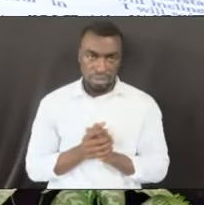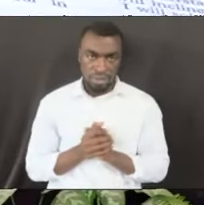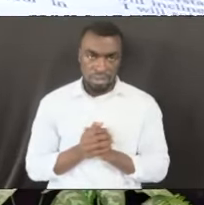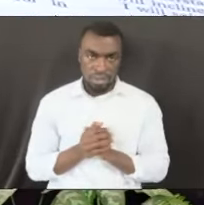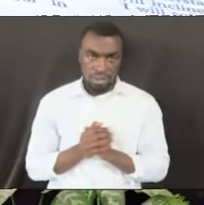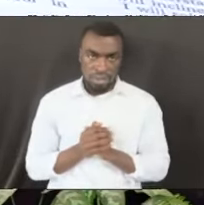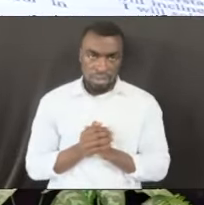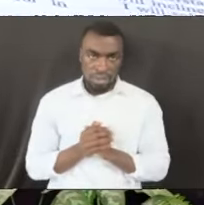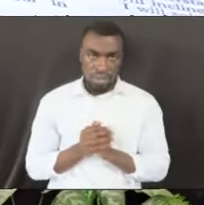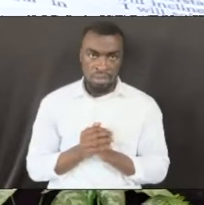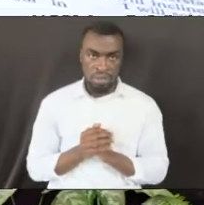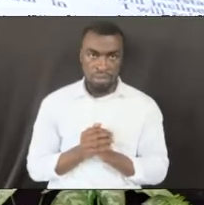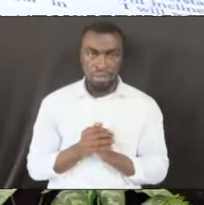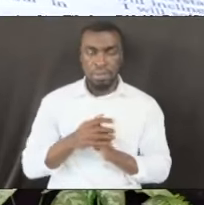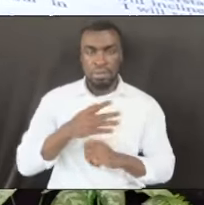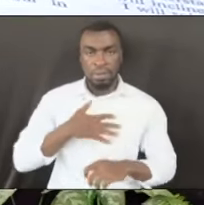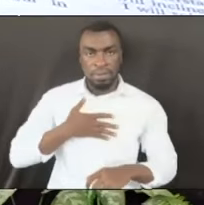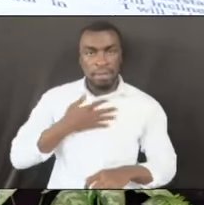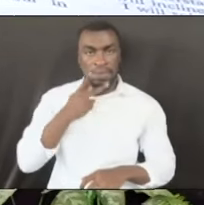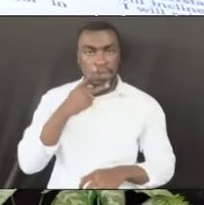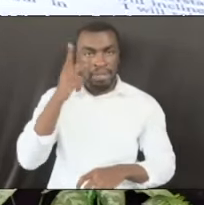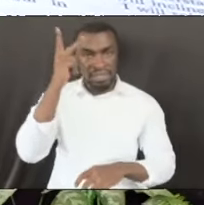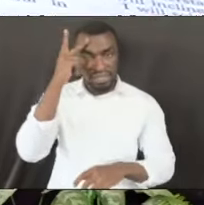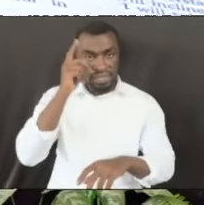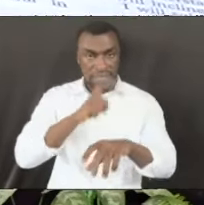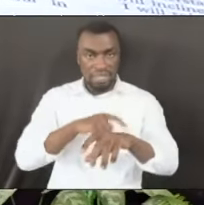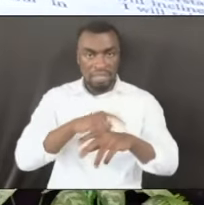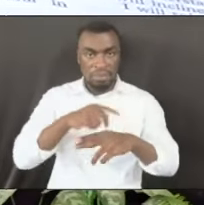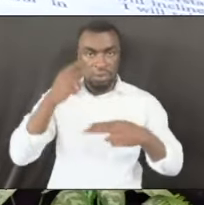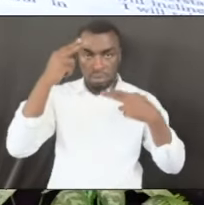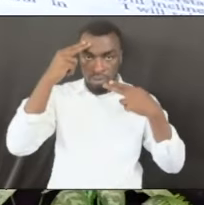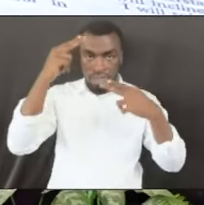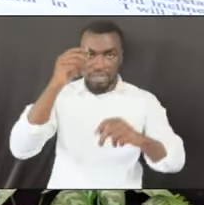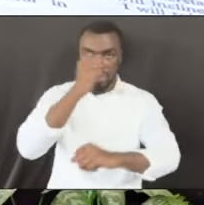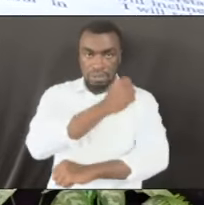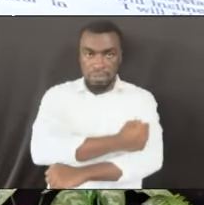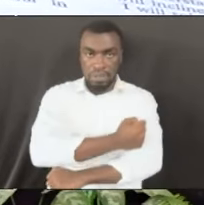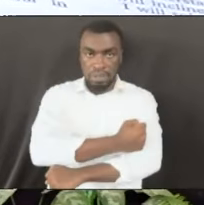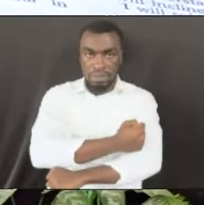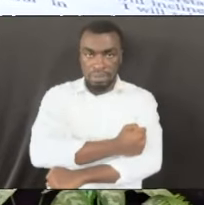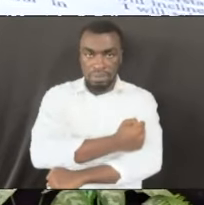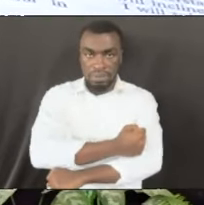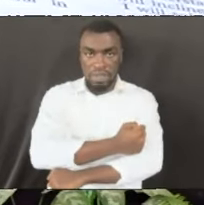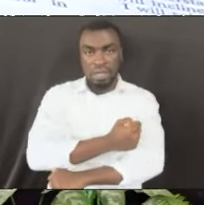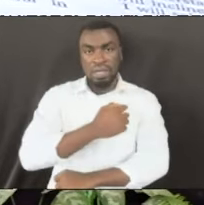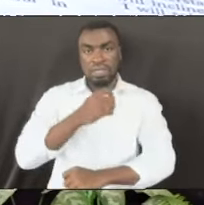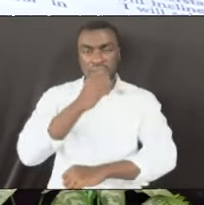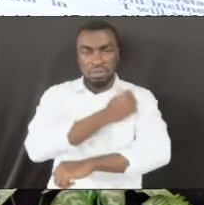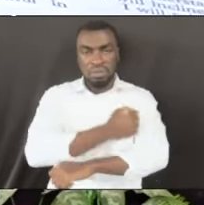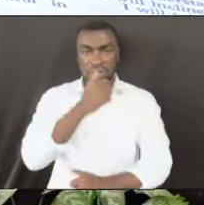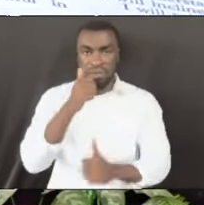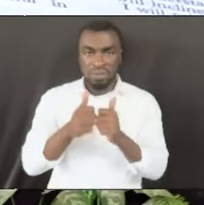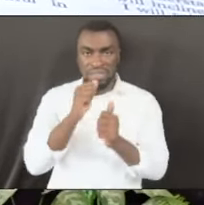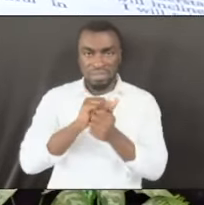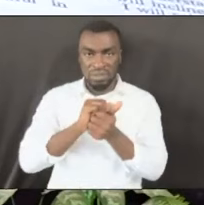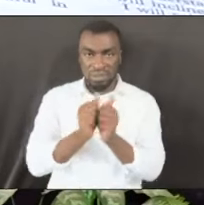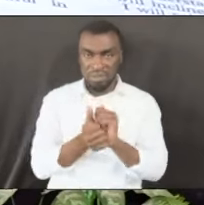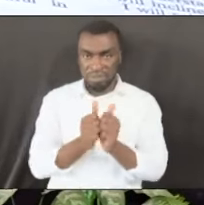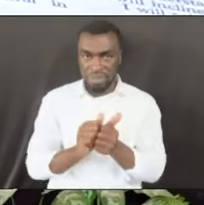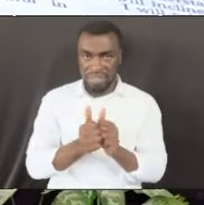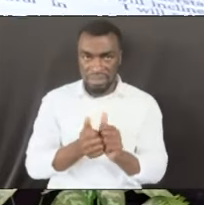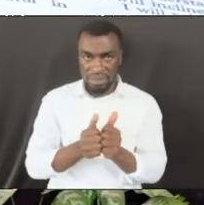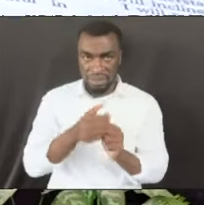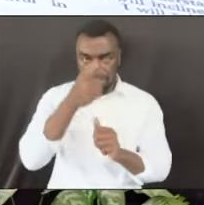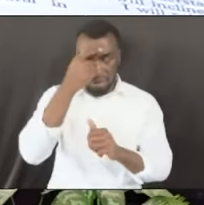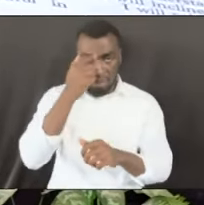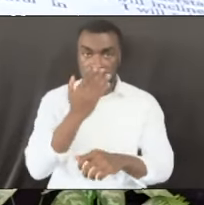took me to, in high school, to a school that was competitive, because they wanted